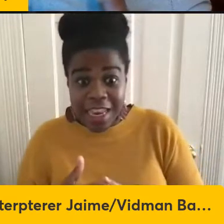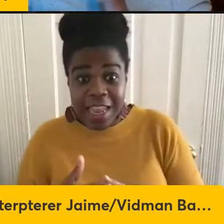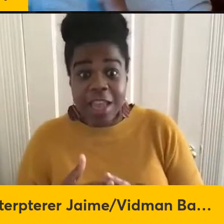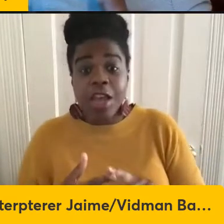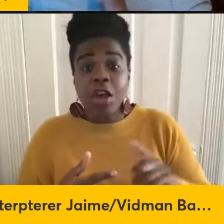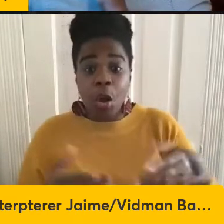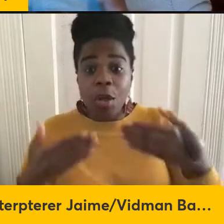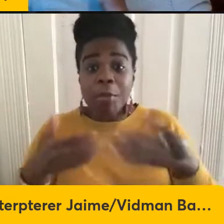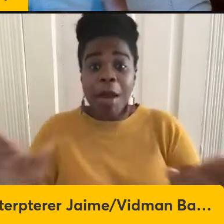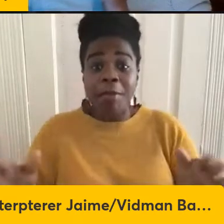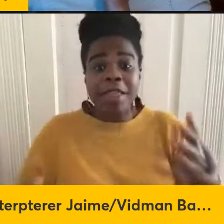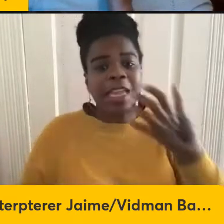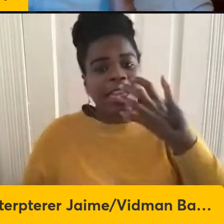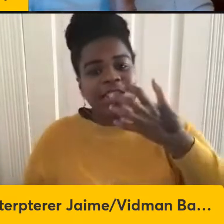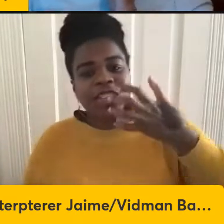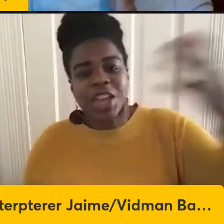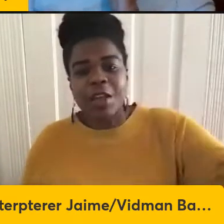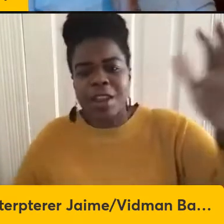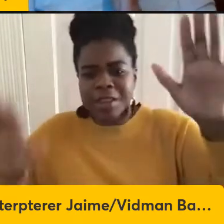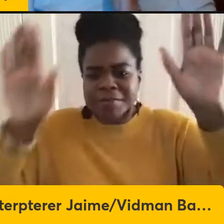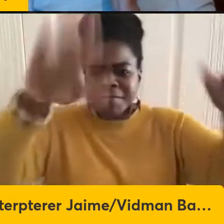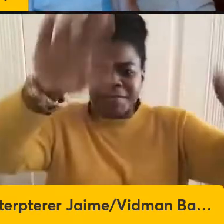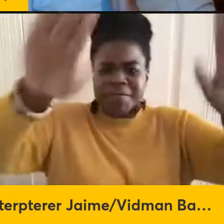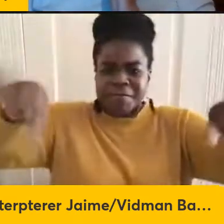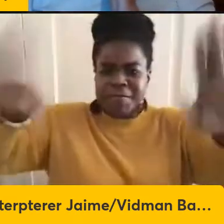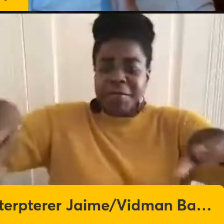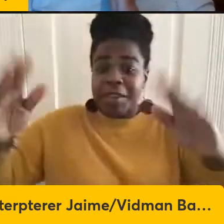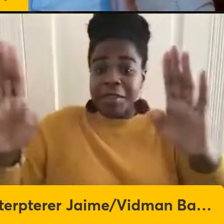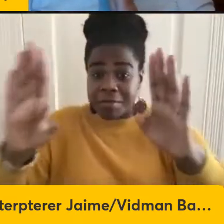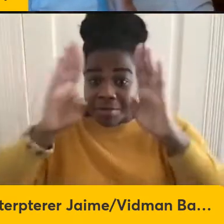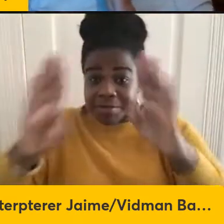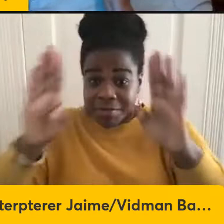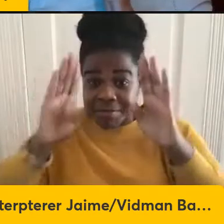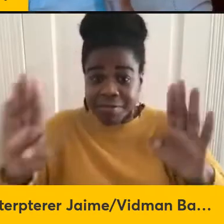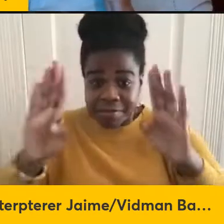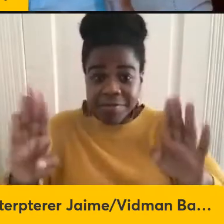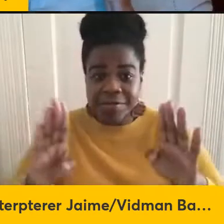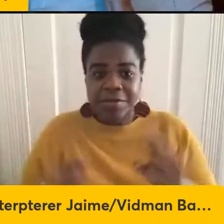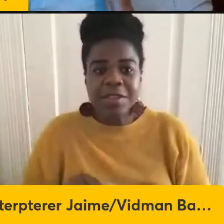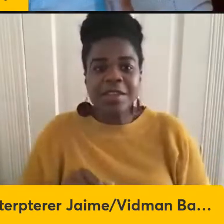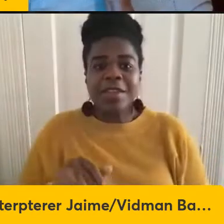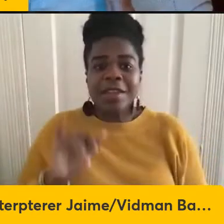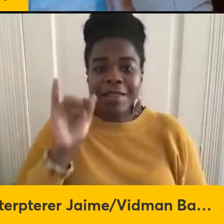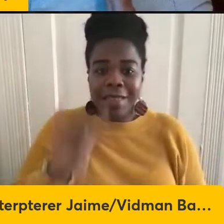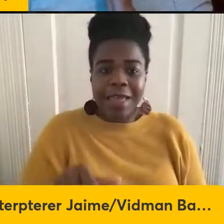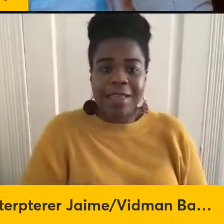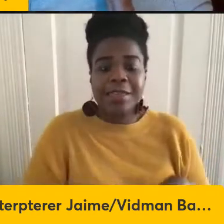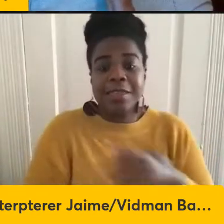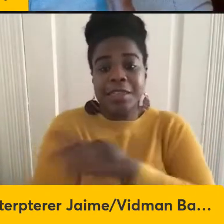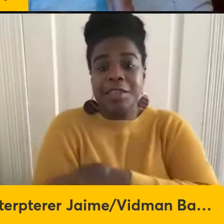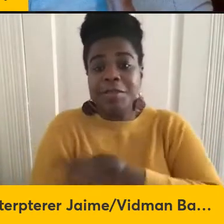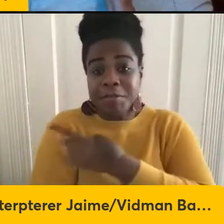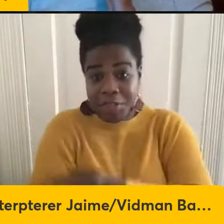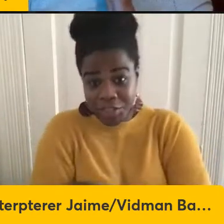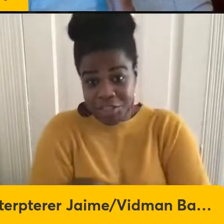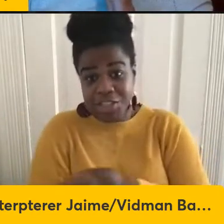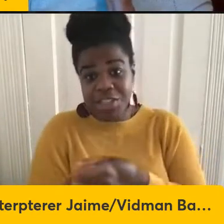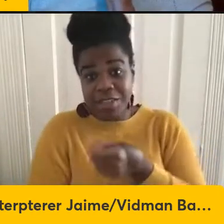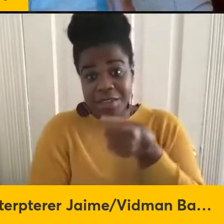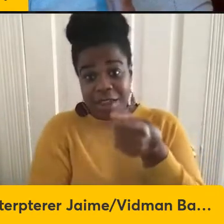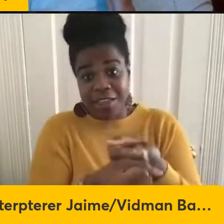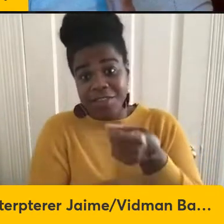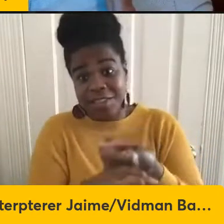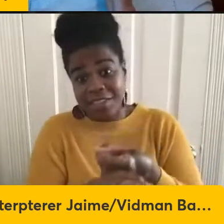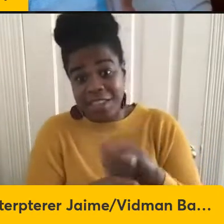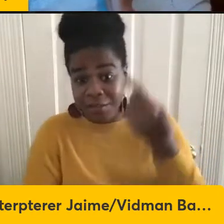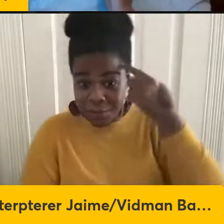actually shouting out, guys, you know, open your eyes to this. That's what patient advocacy is for me at the moment. And